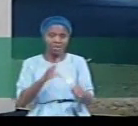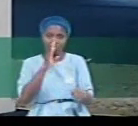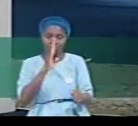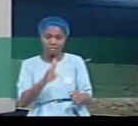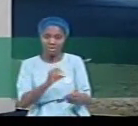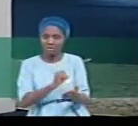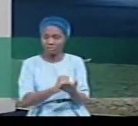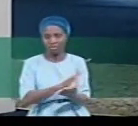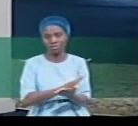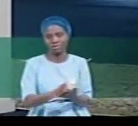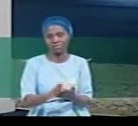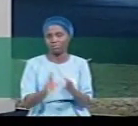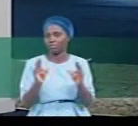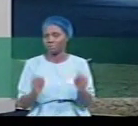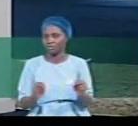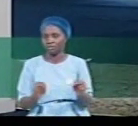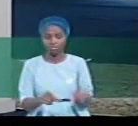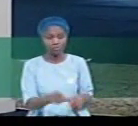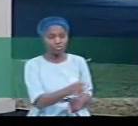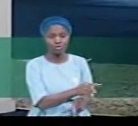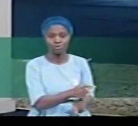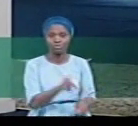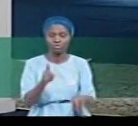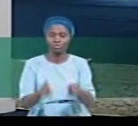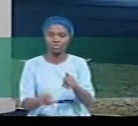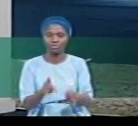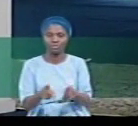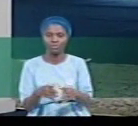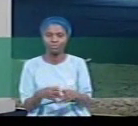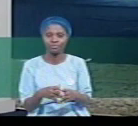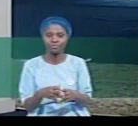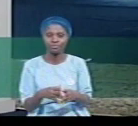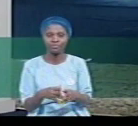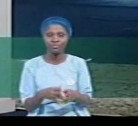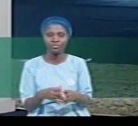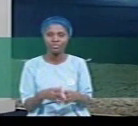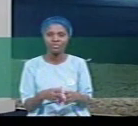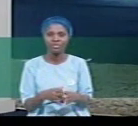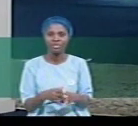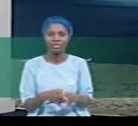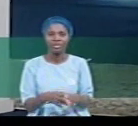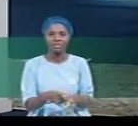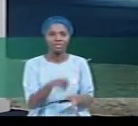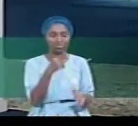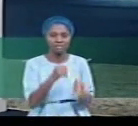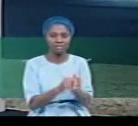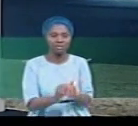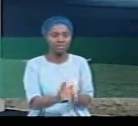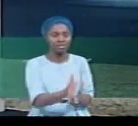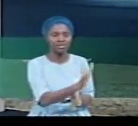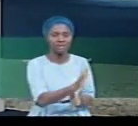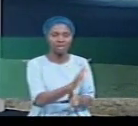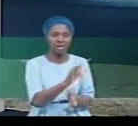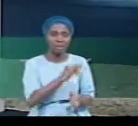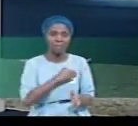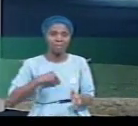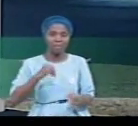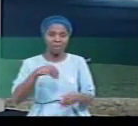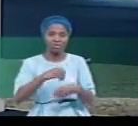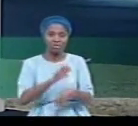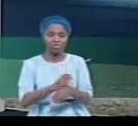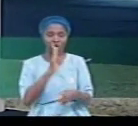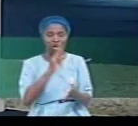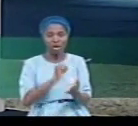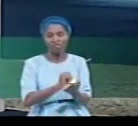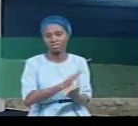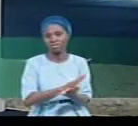they emphasize sanctification, so their members are sanctified. You too, emphasize